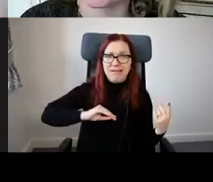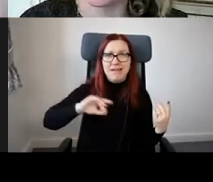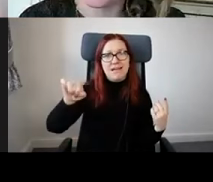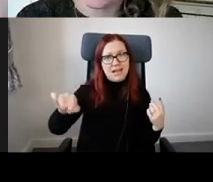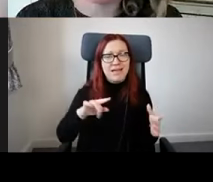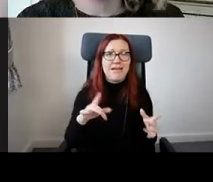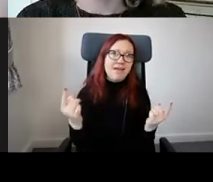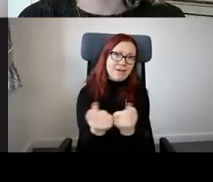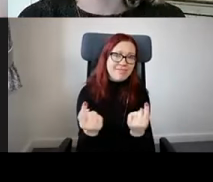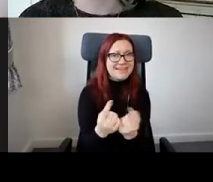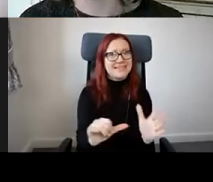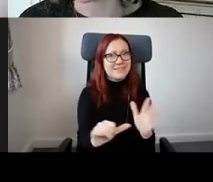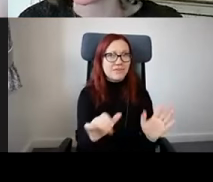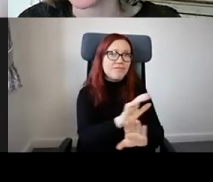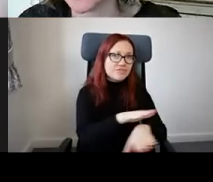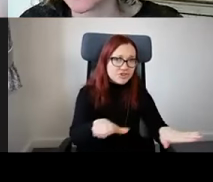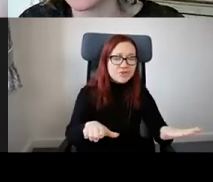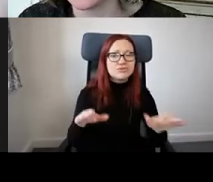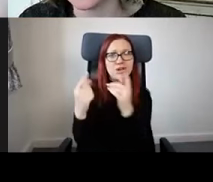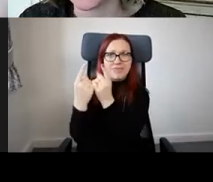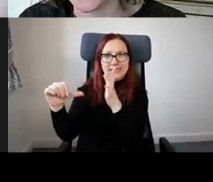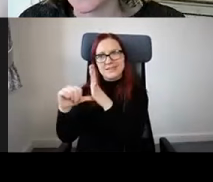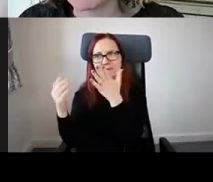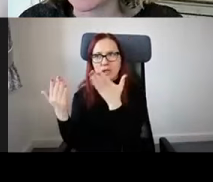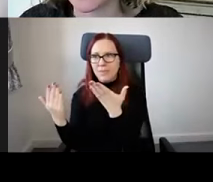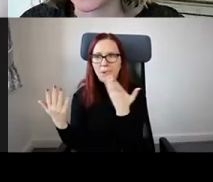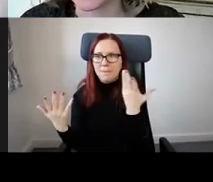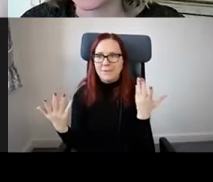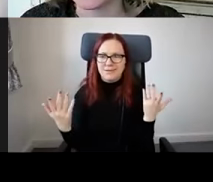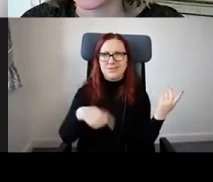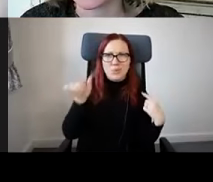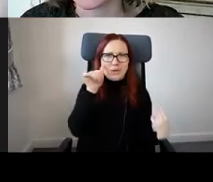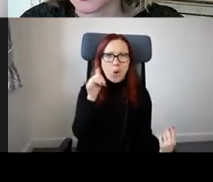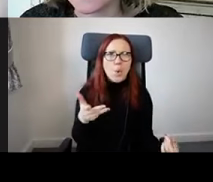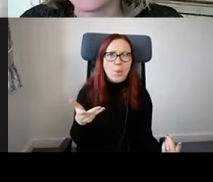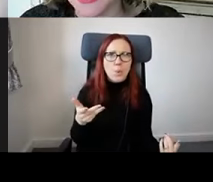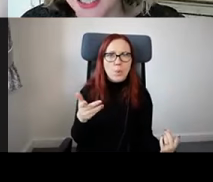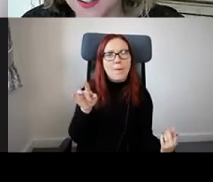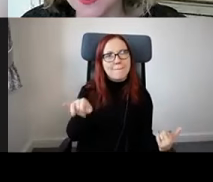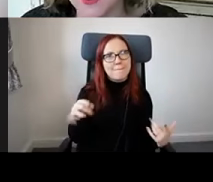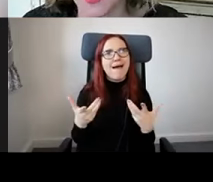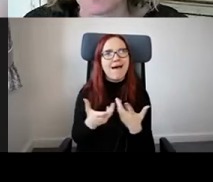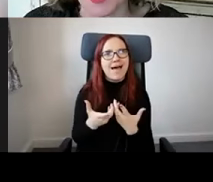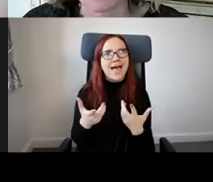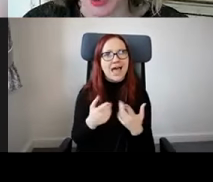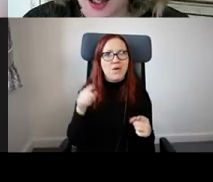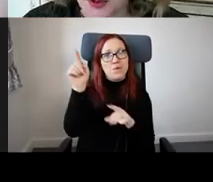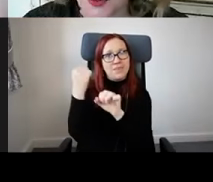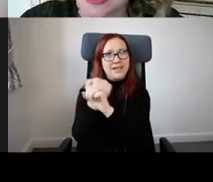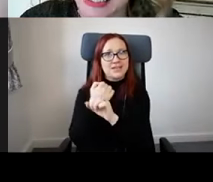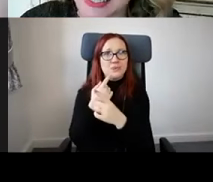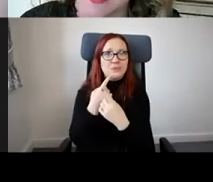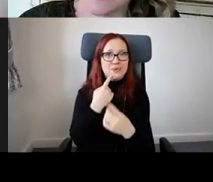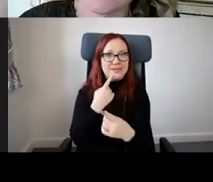things are hard on them. But I think, you know, having good data and